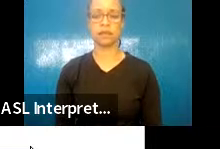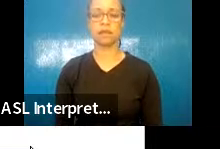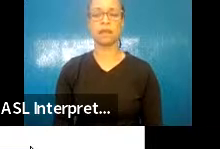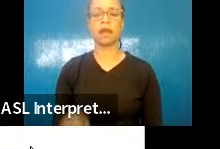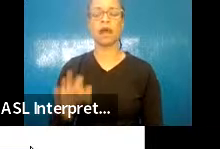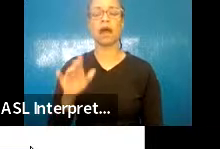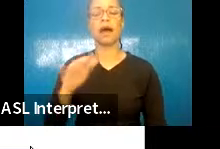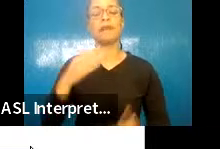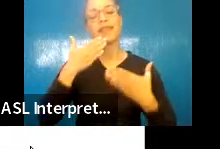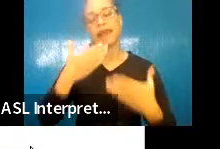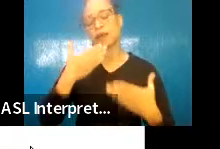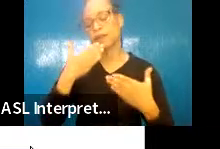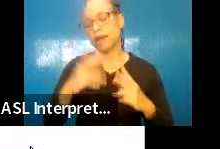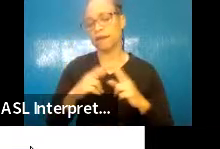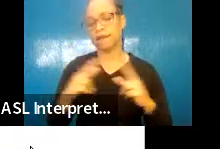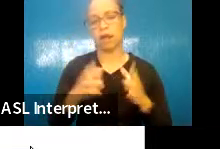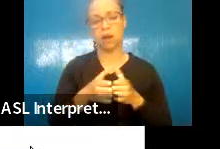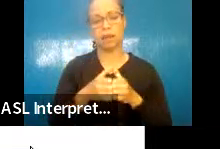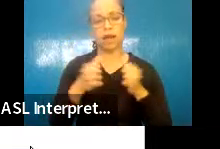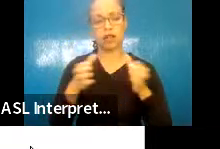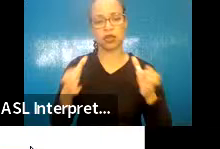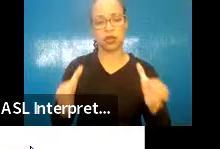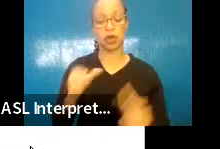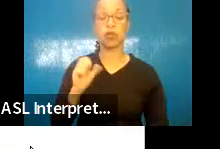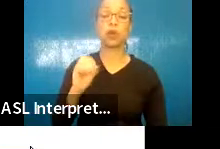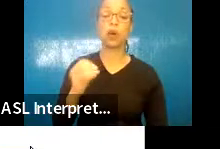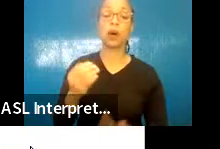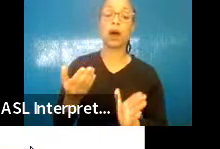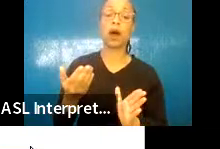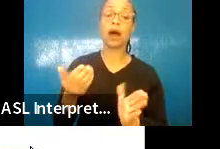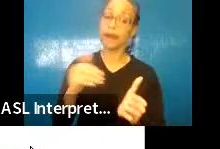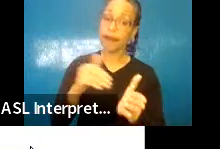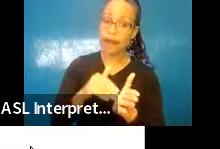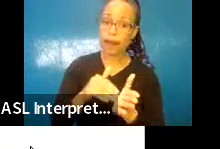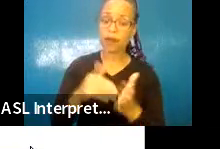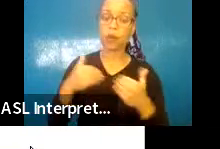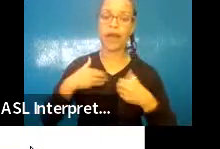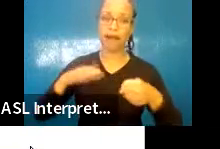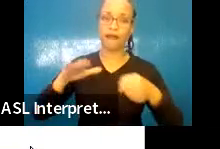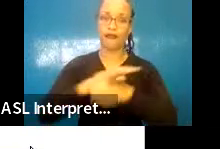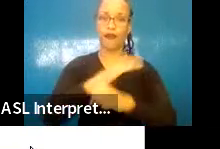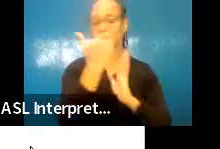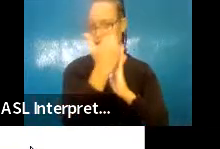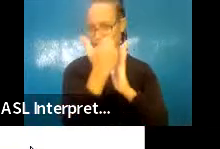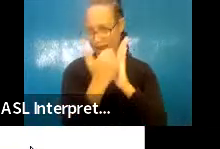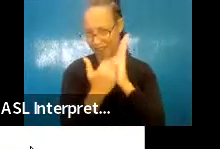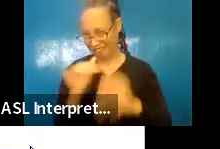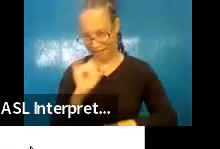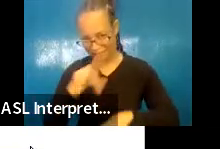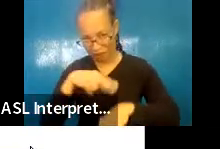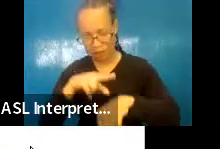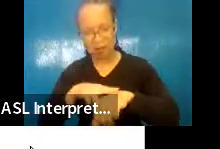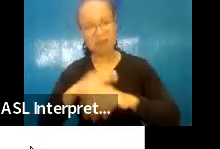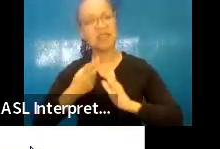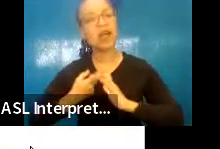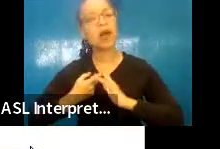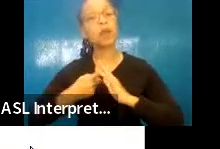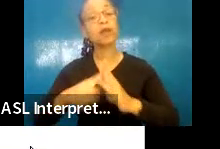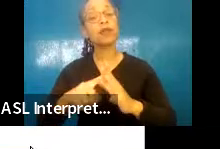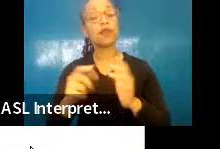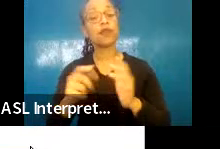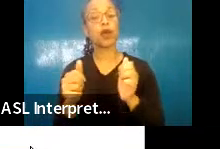Thank you all very much. And so as we get into this, we got a pretty full agenda, as we always do. We're going to start with